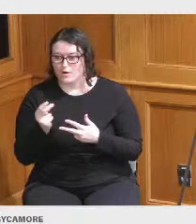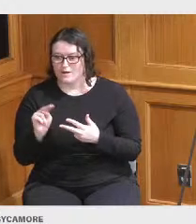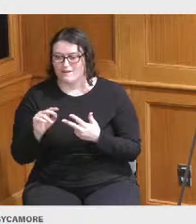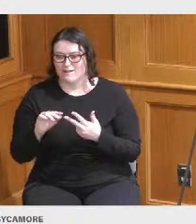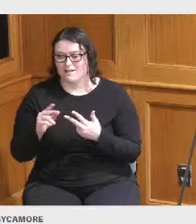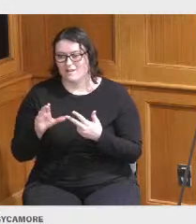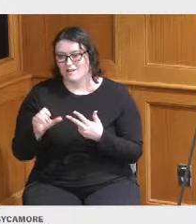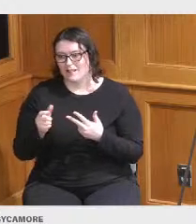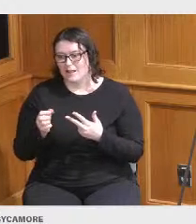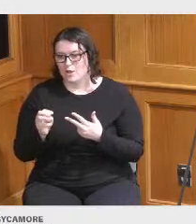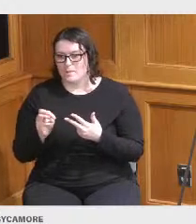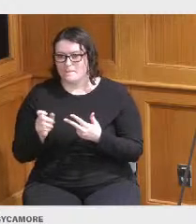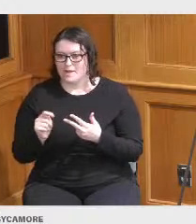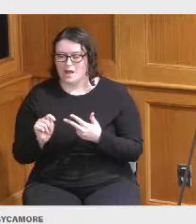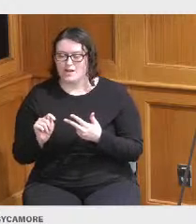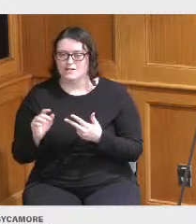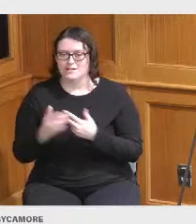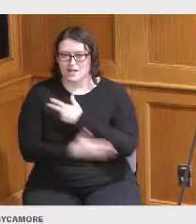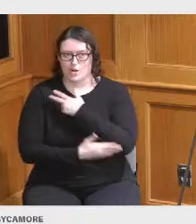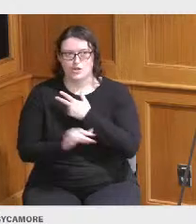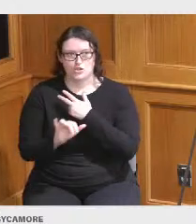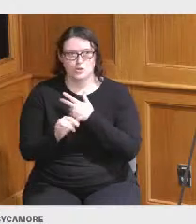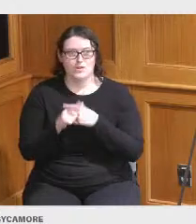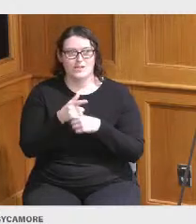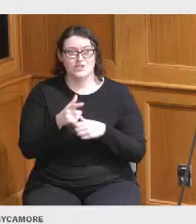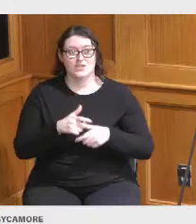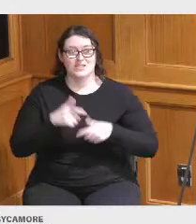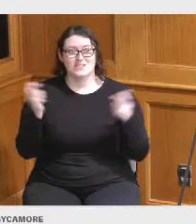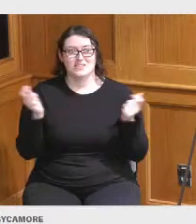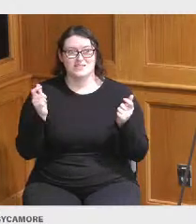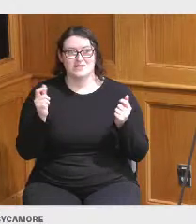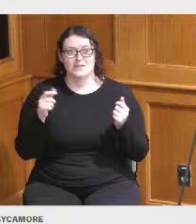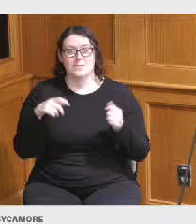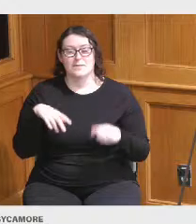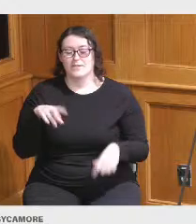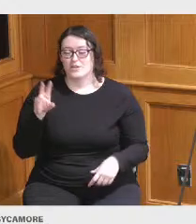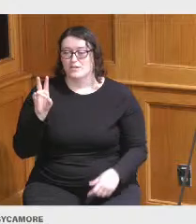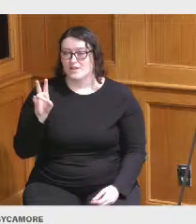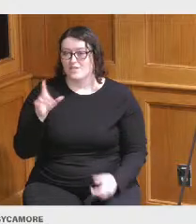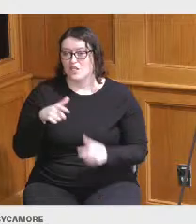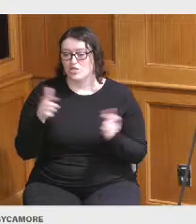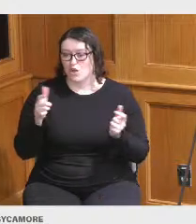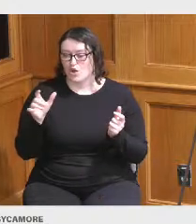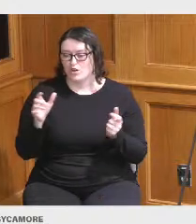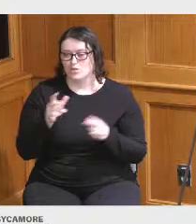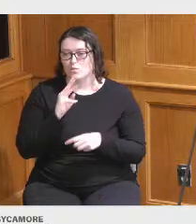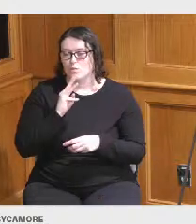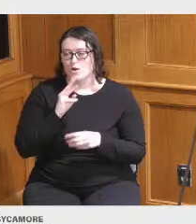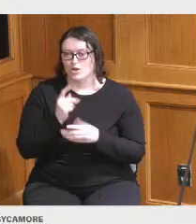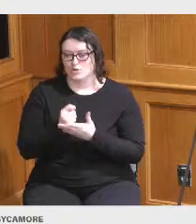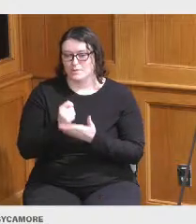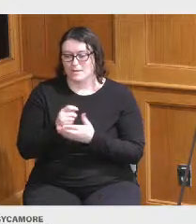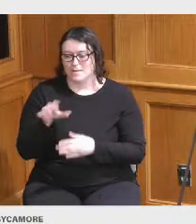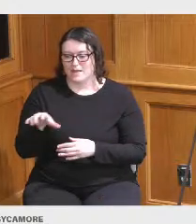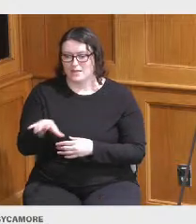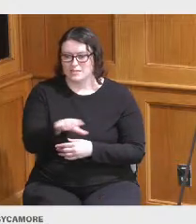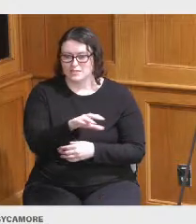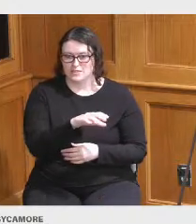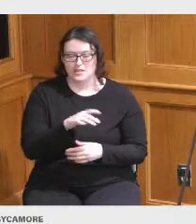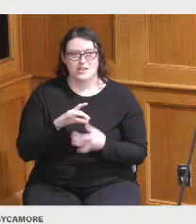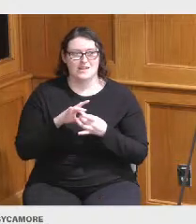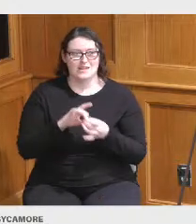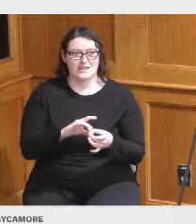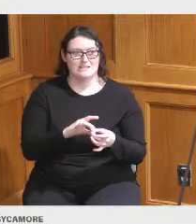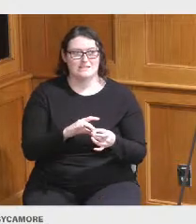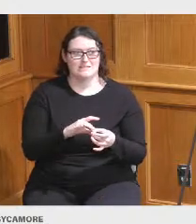on this map are just our 7 large treatment plants by watershed. You can see there several